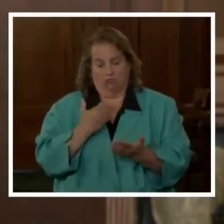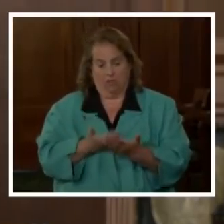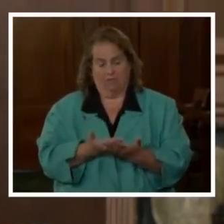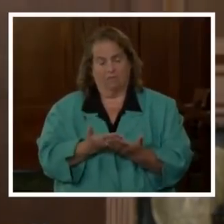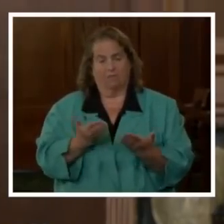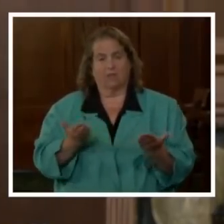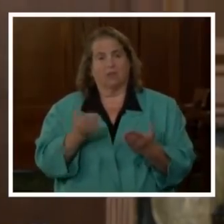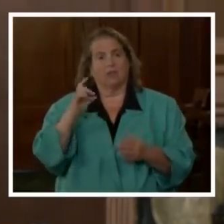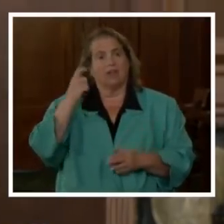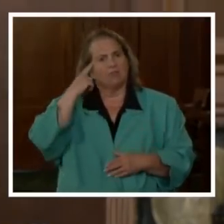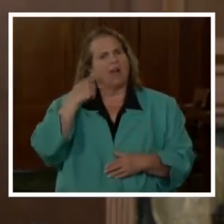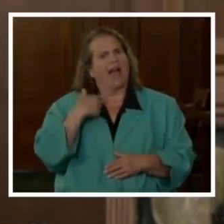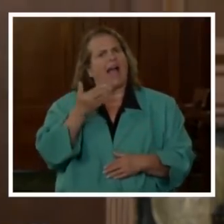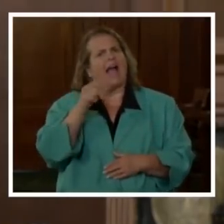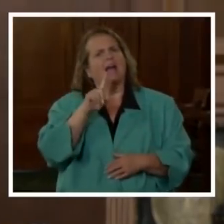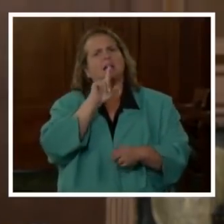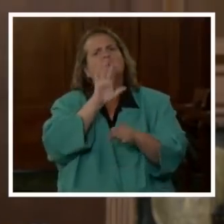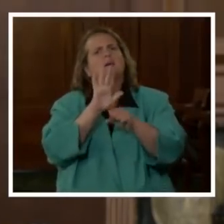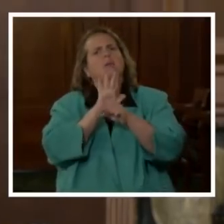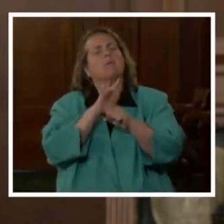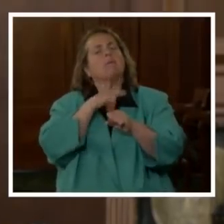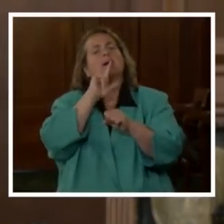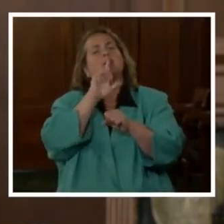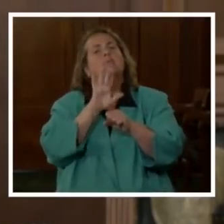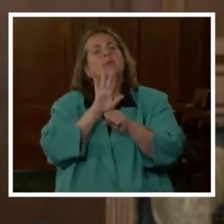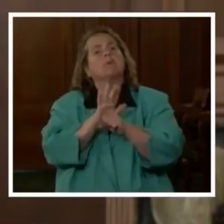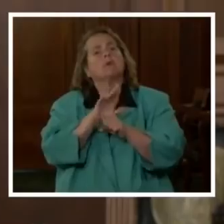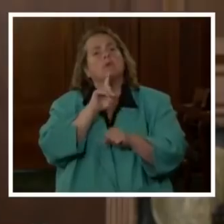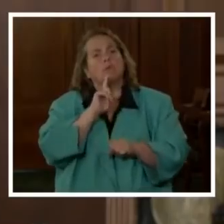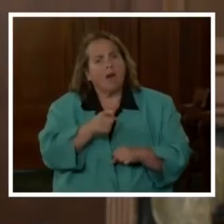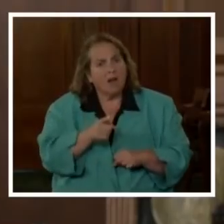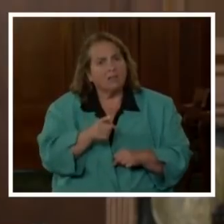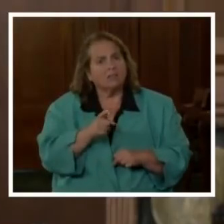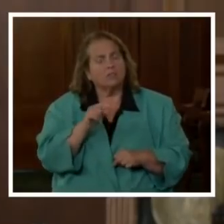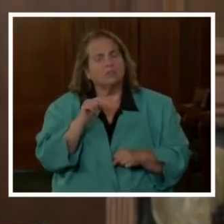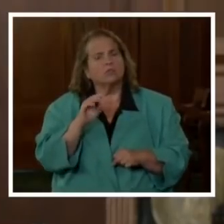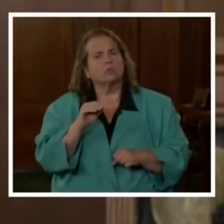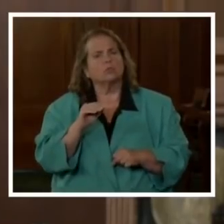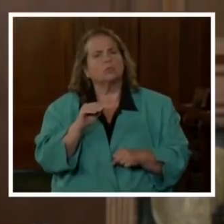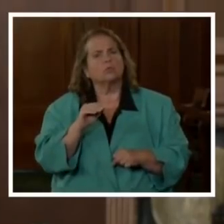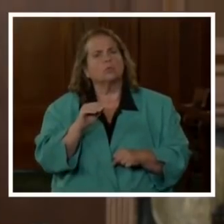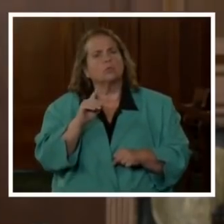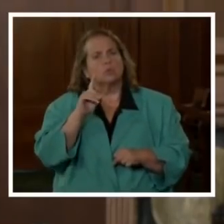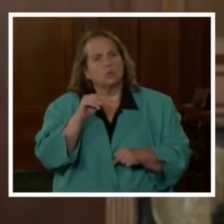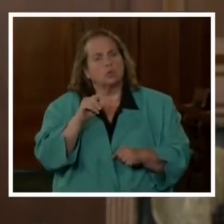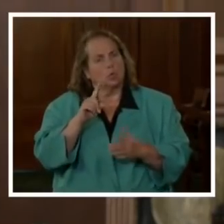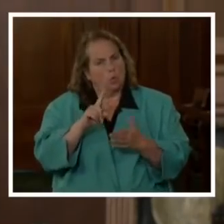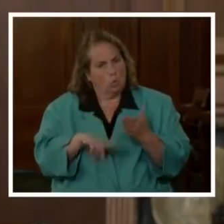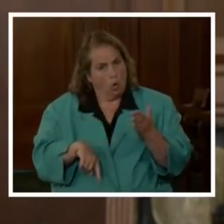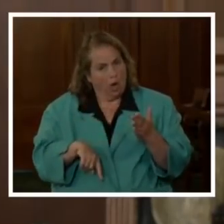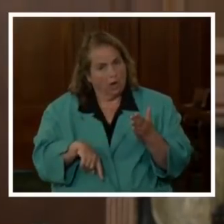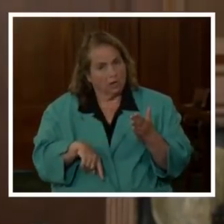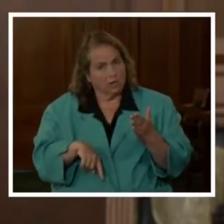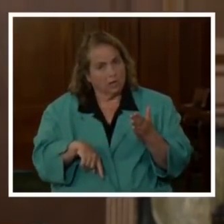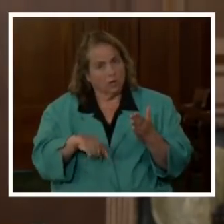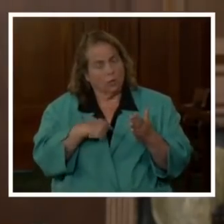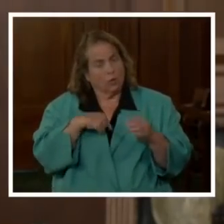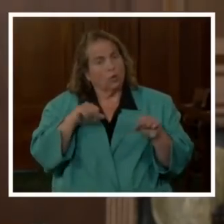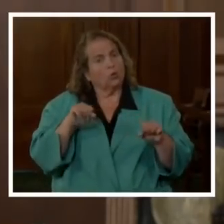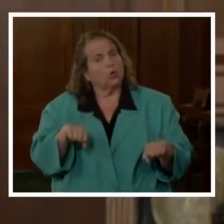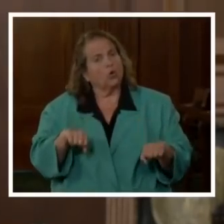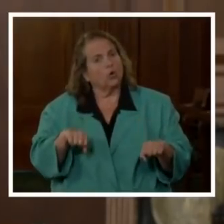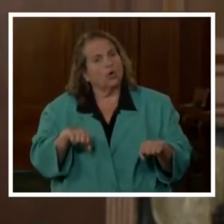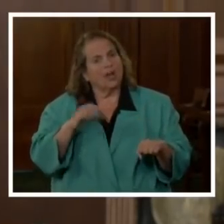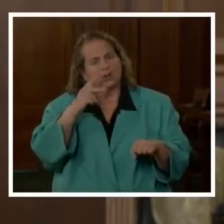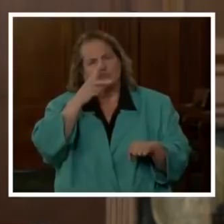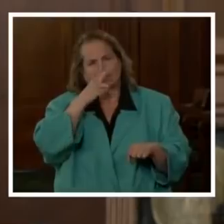I had a commitment, and my commitment was to to do what we could, and